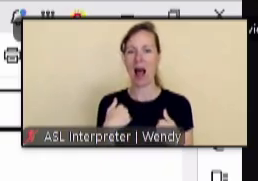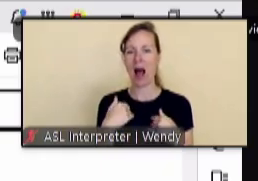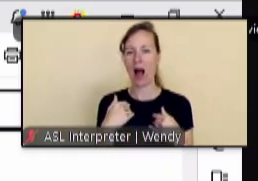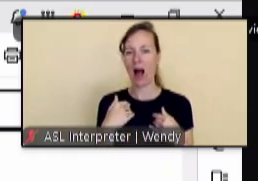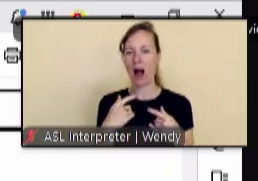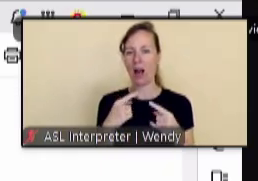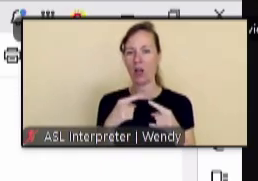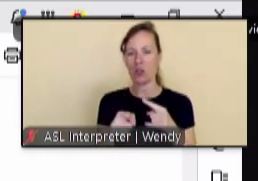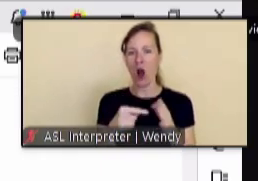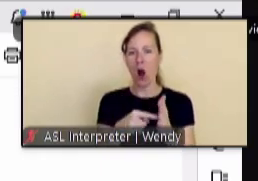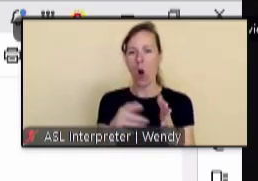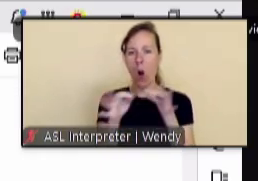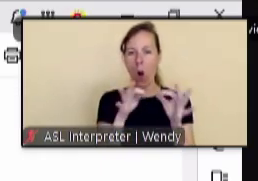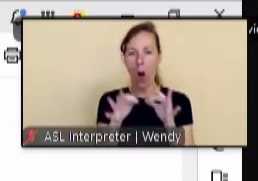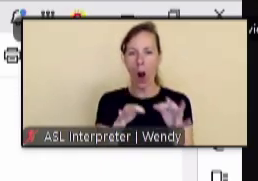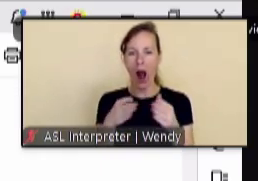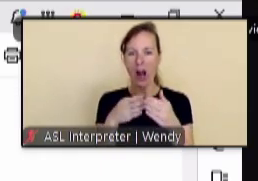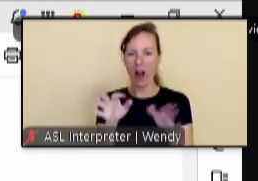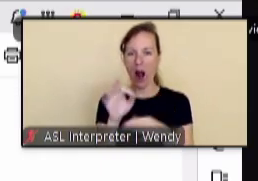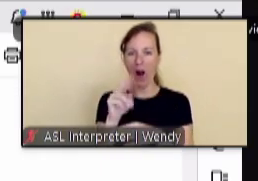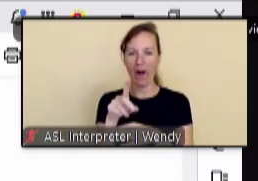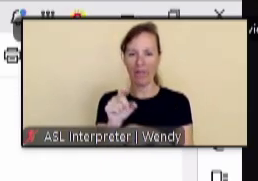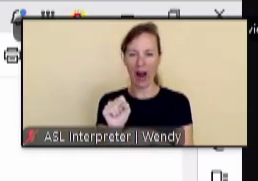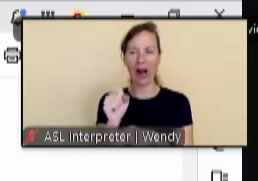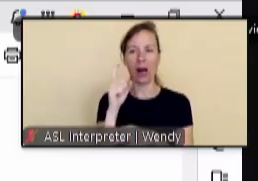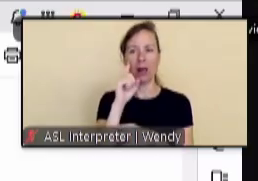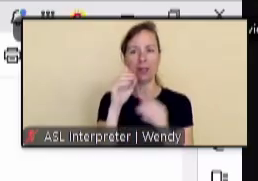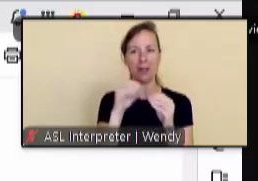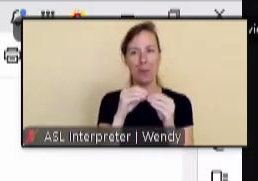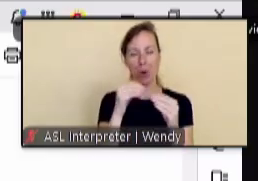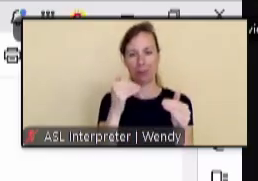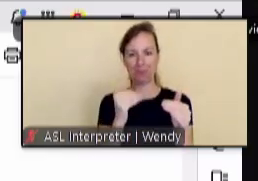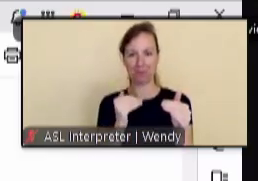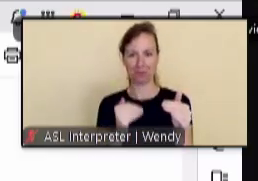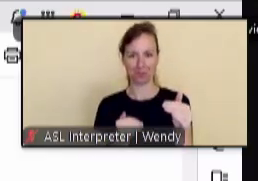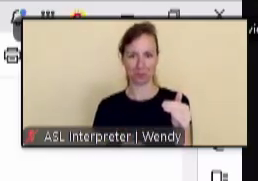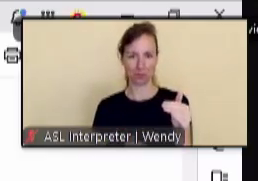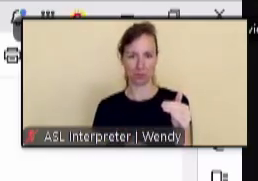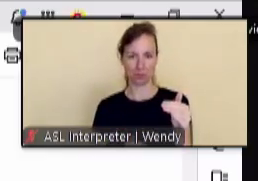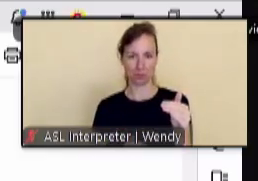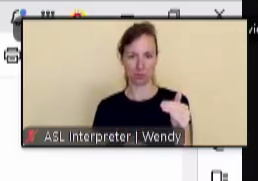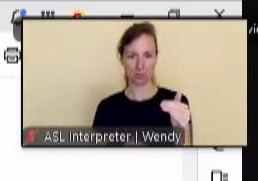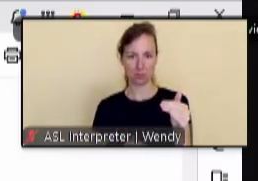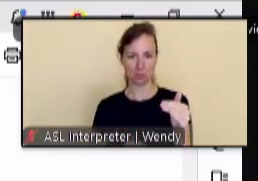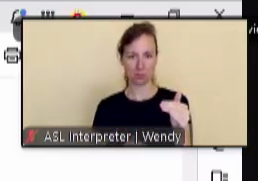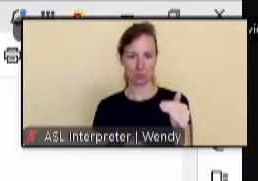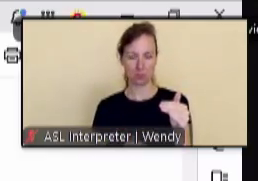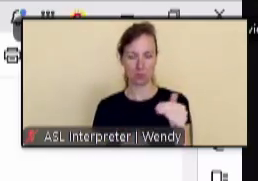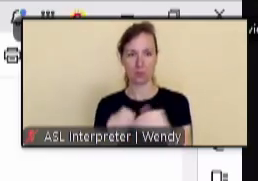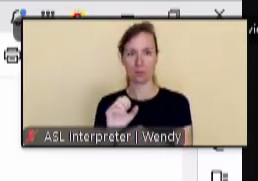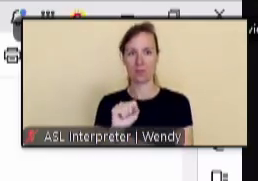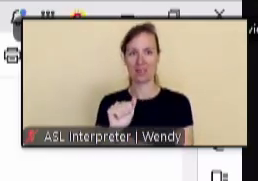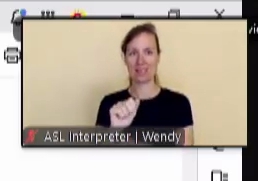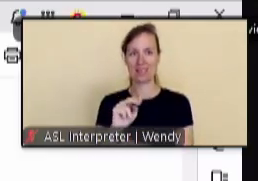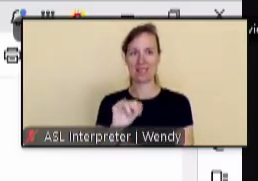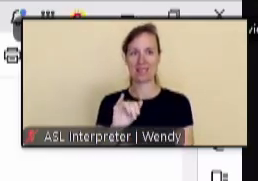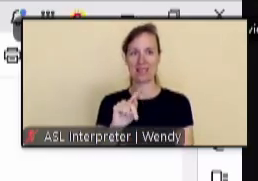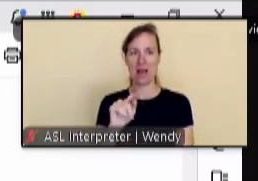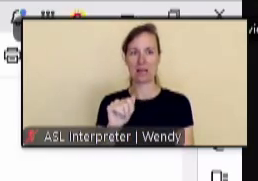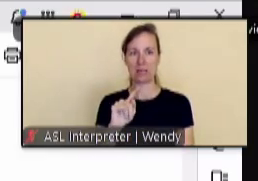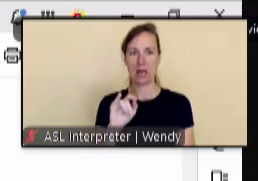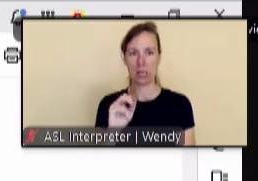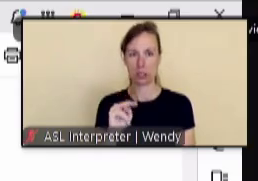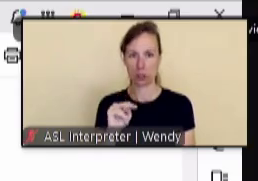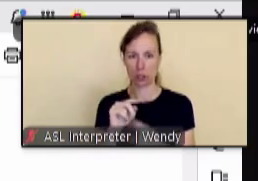next page, I think there's sanitation. I apologize, I'm jumping ahead of myself. So on sanitation, there is a